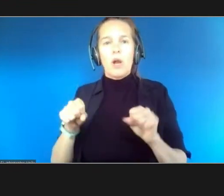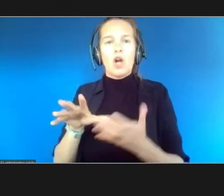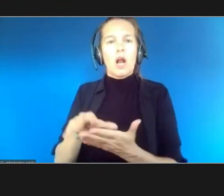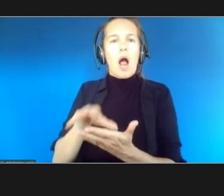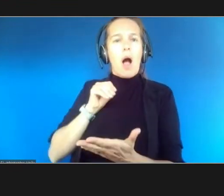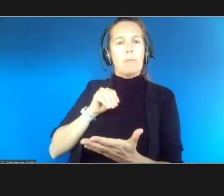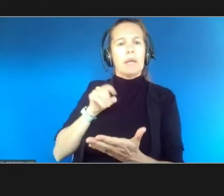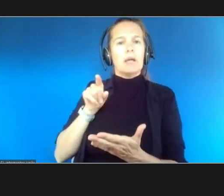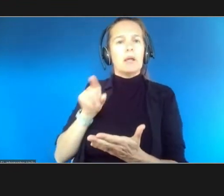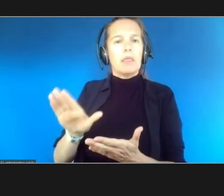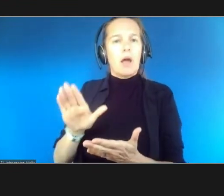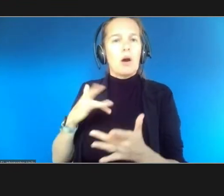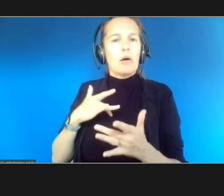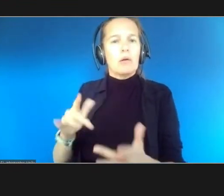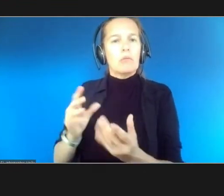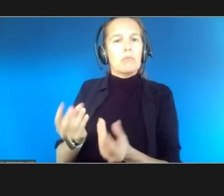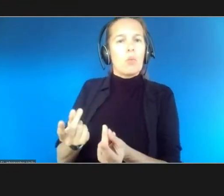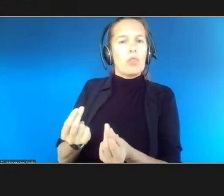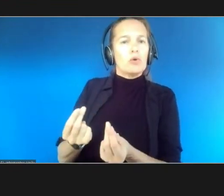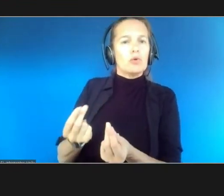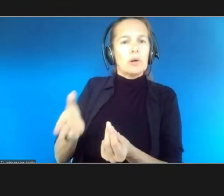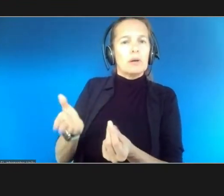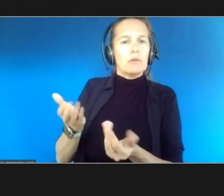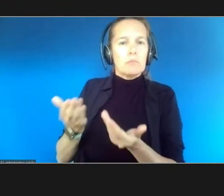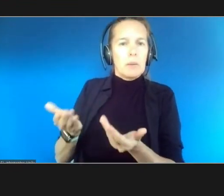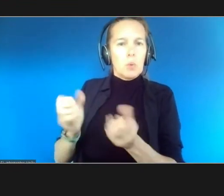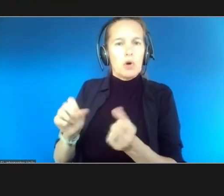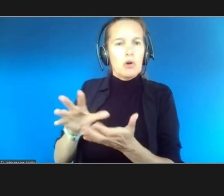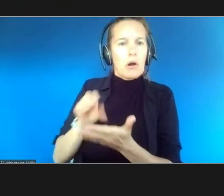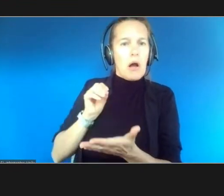that to bring our numbers down.